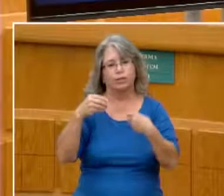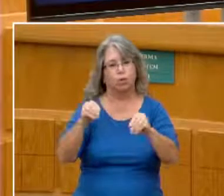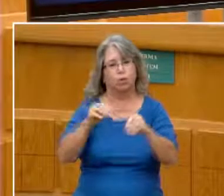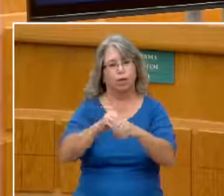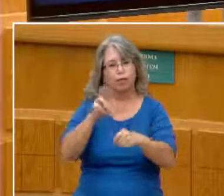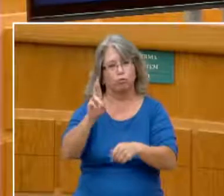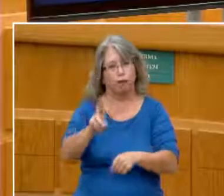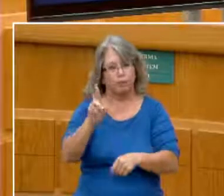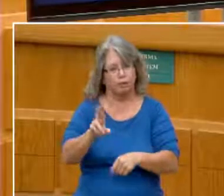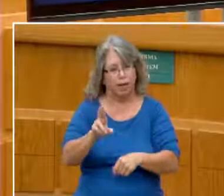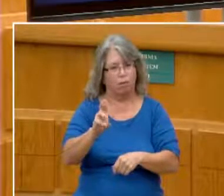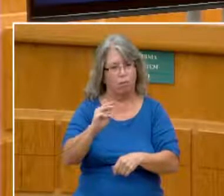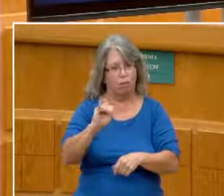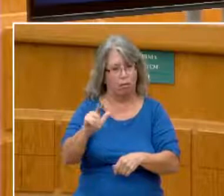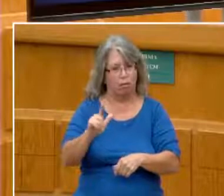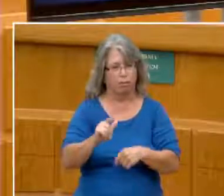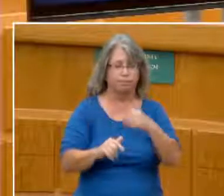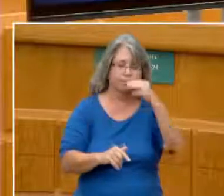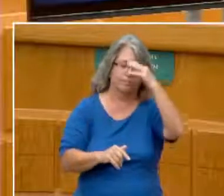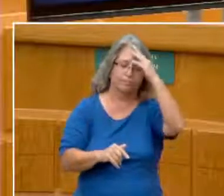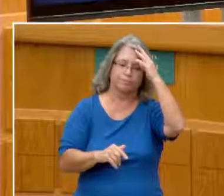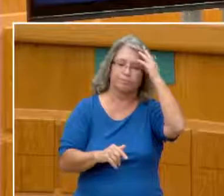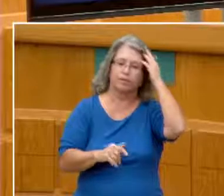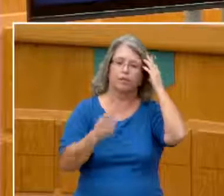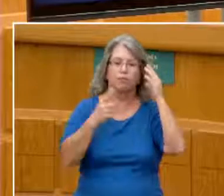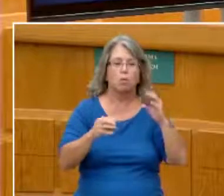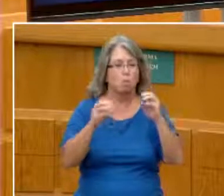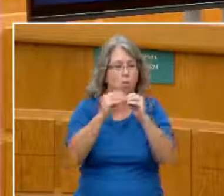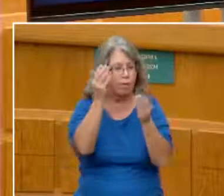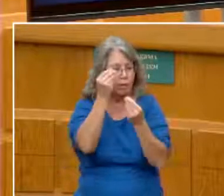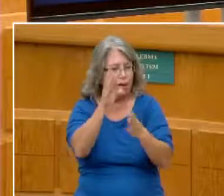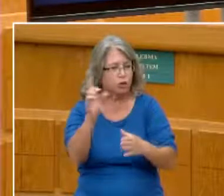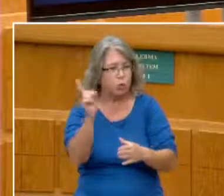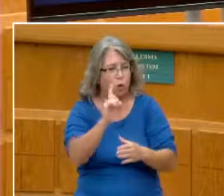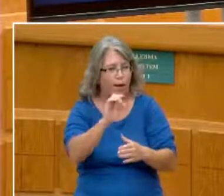any additional information on these locations, you can visit